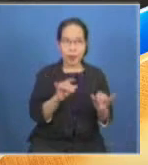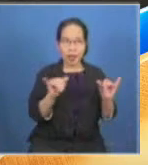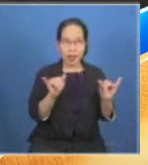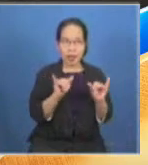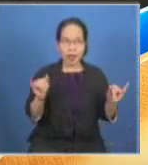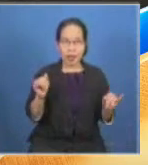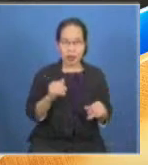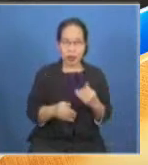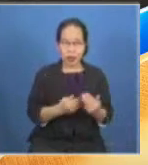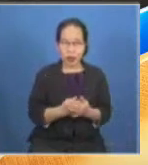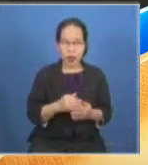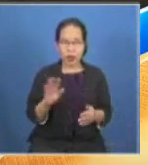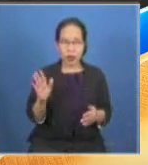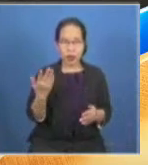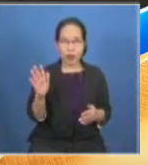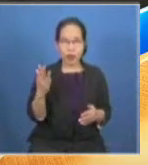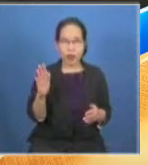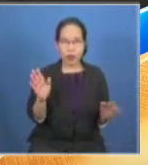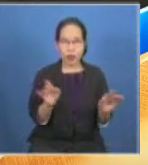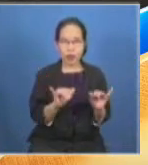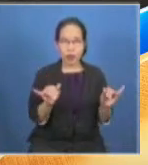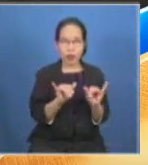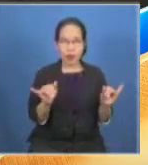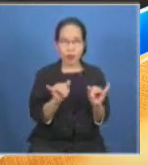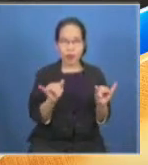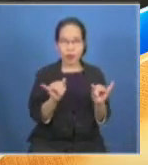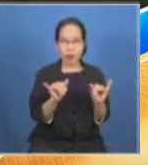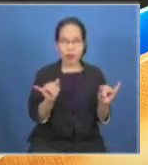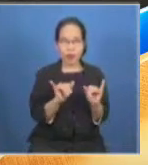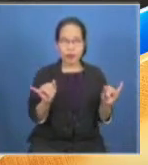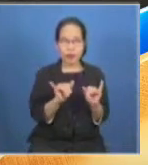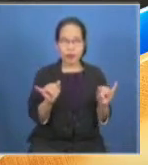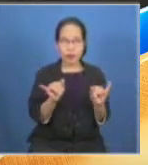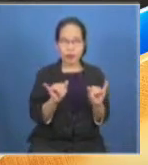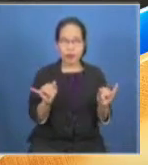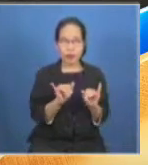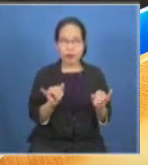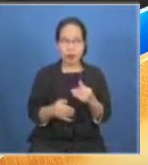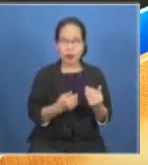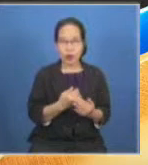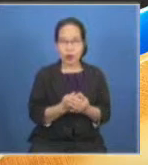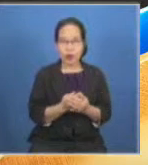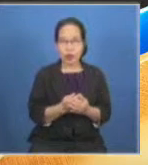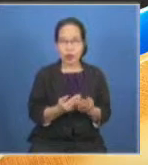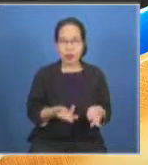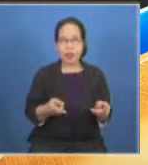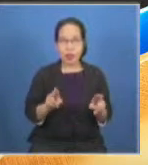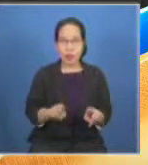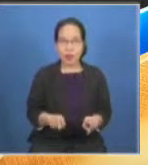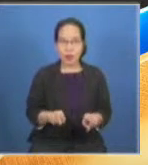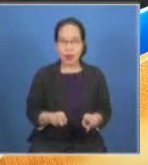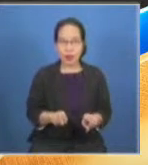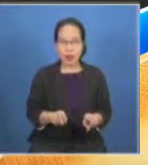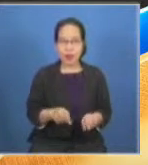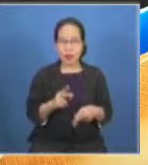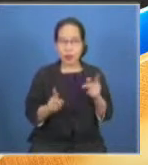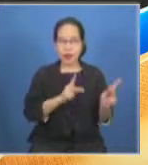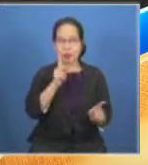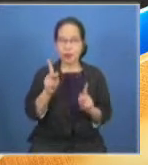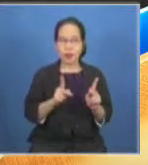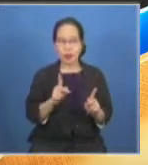come alike to all. The word come alike to all, they're the same. What is happening is